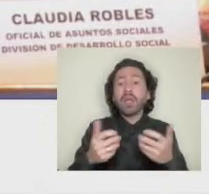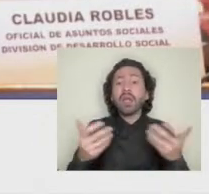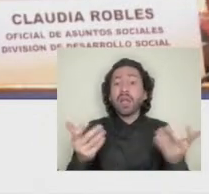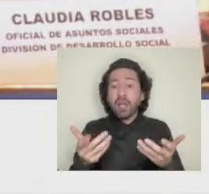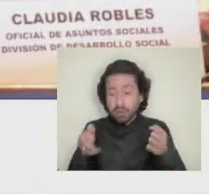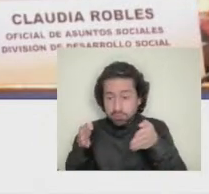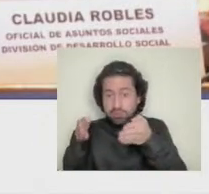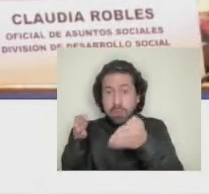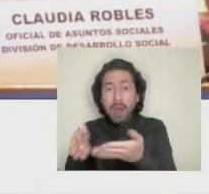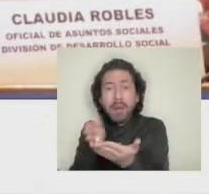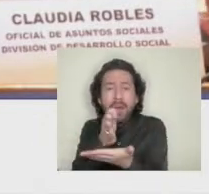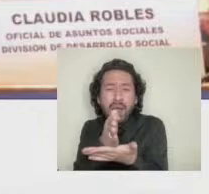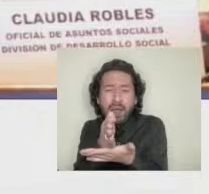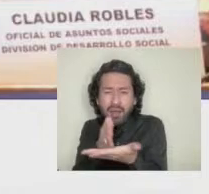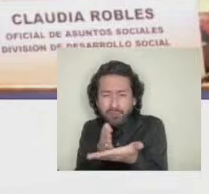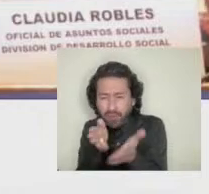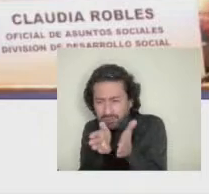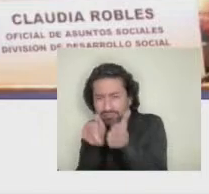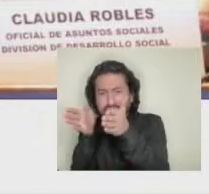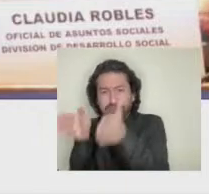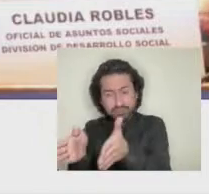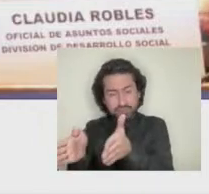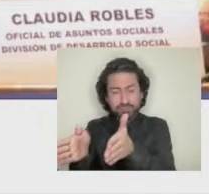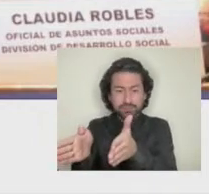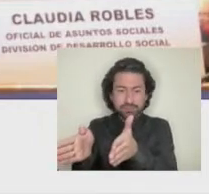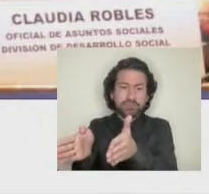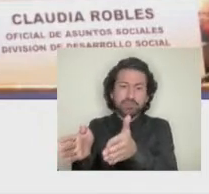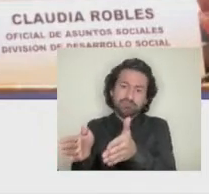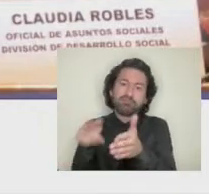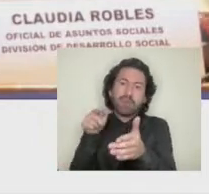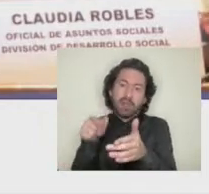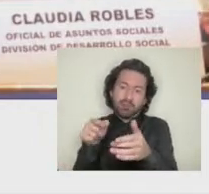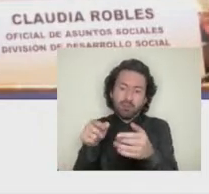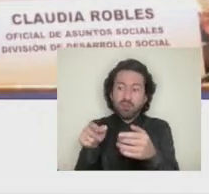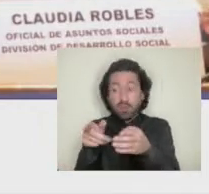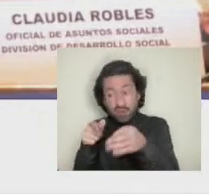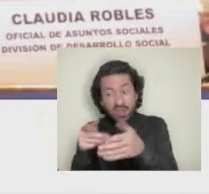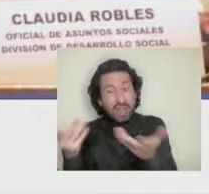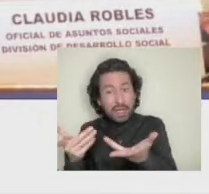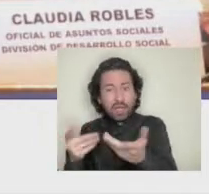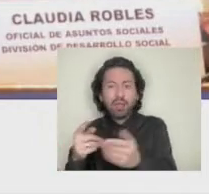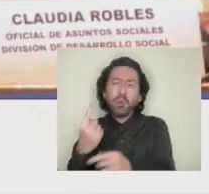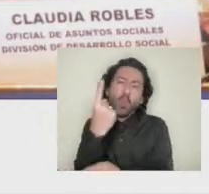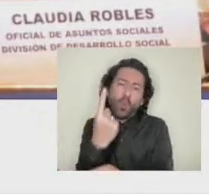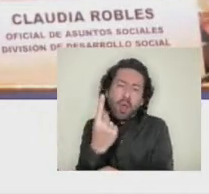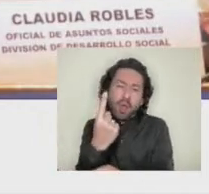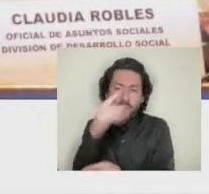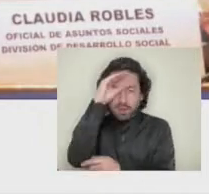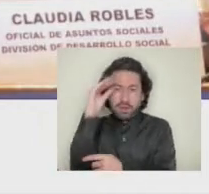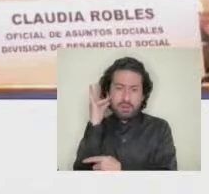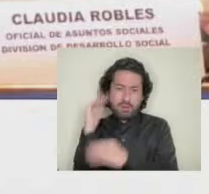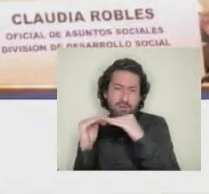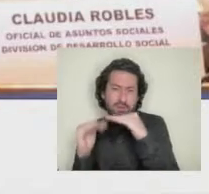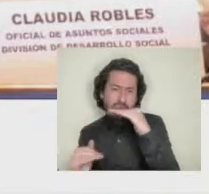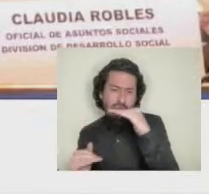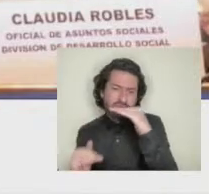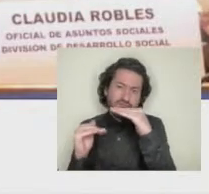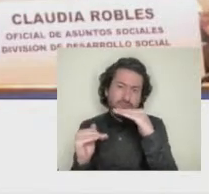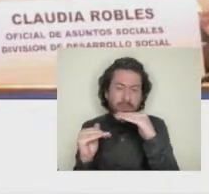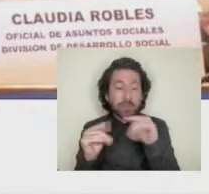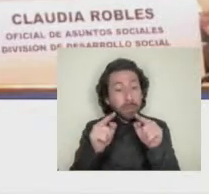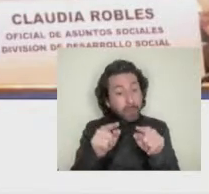decade address only partially one another axis in addition to gender equality,